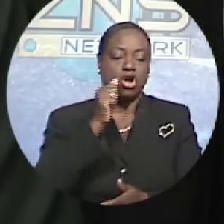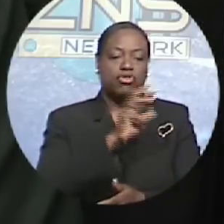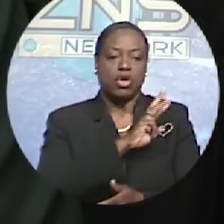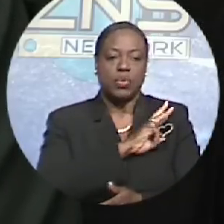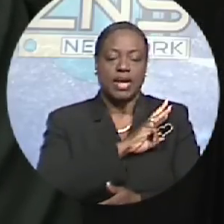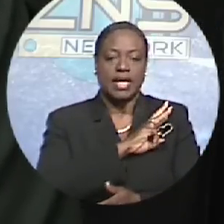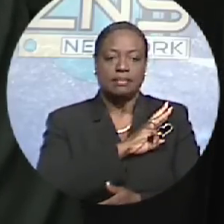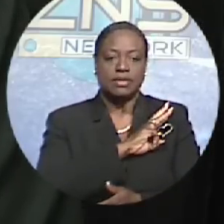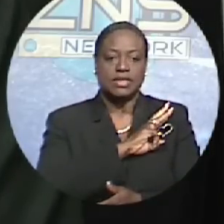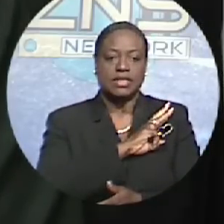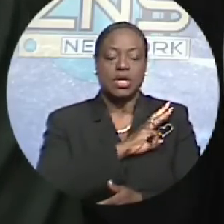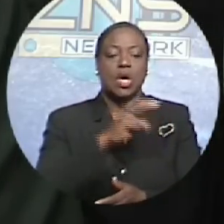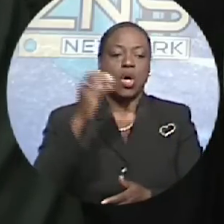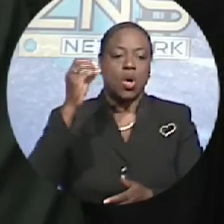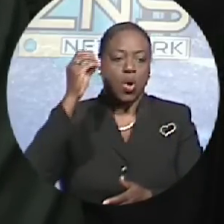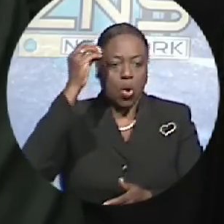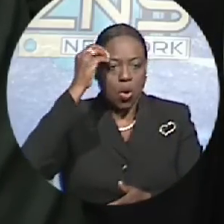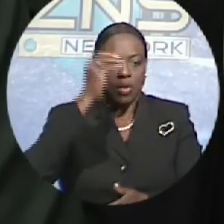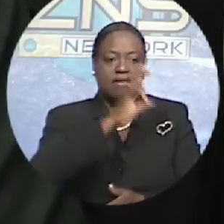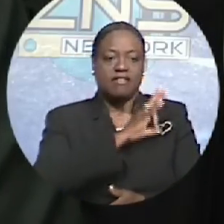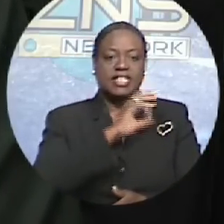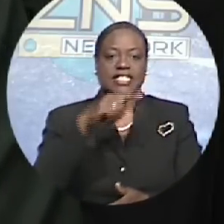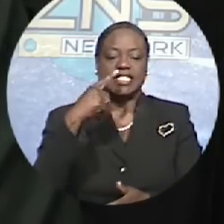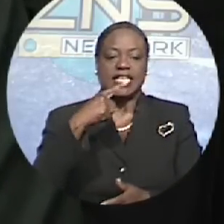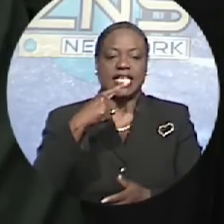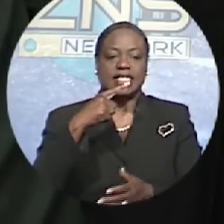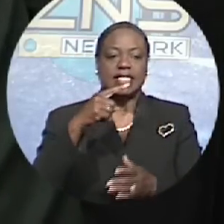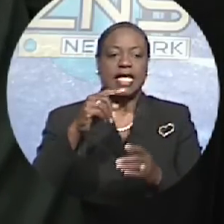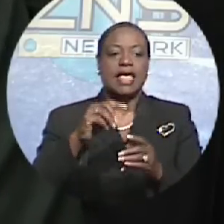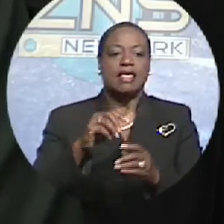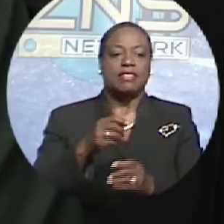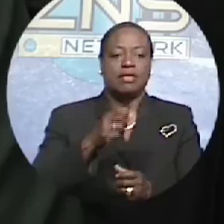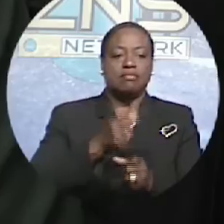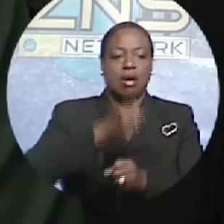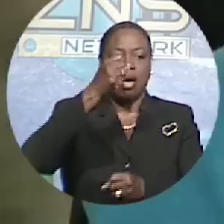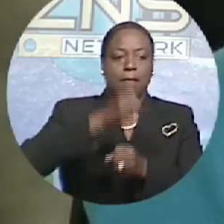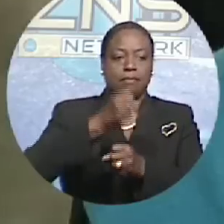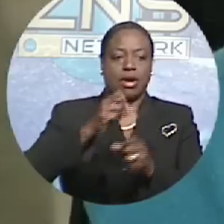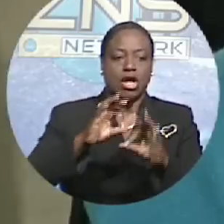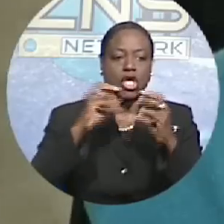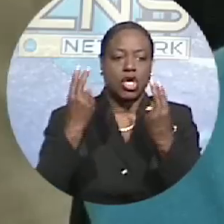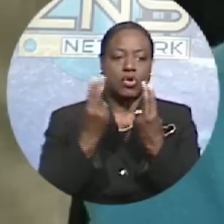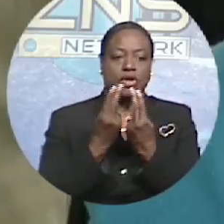Union Congress President Obie Ferguson says the umbrella union stands behind the new officers 100%.